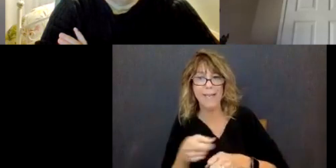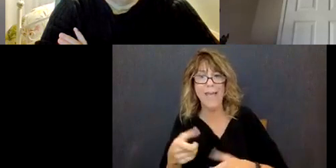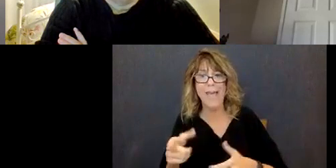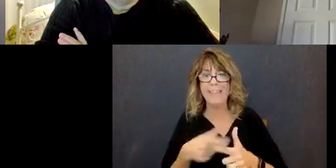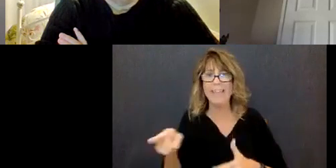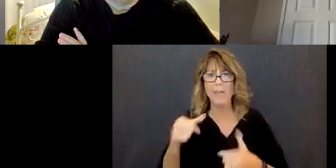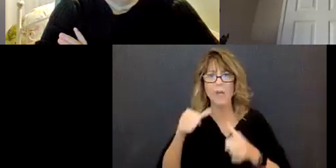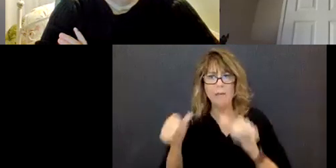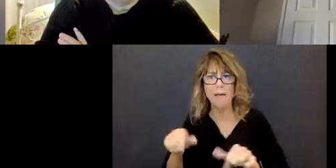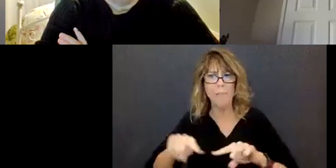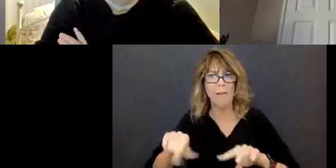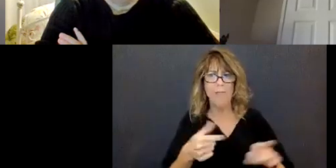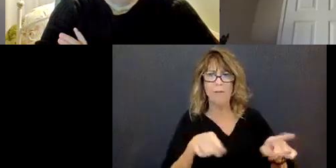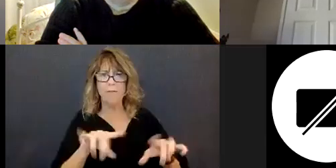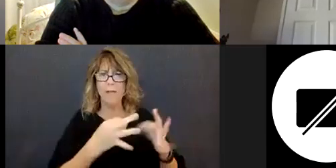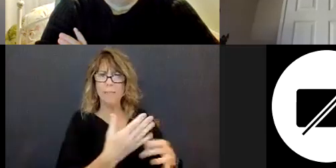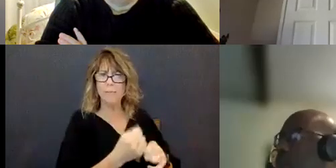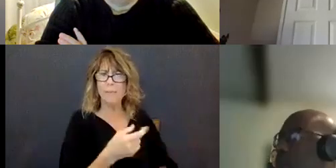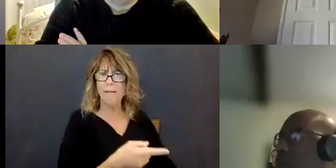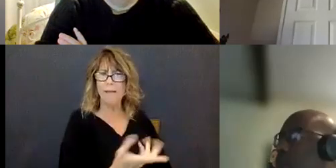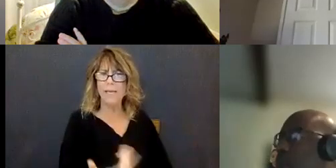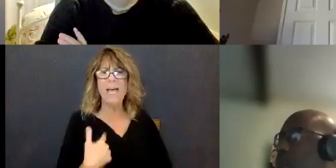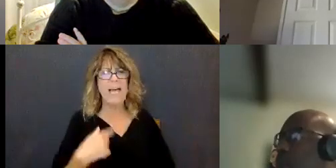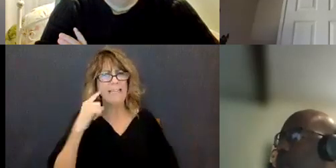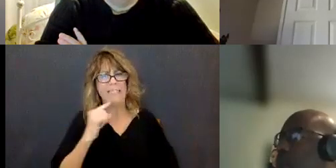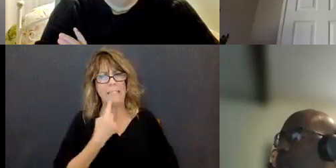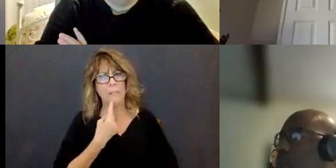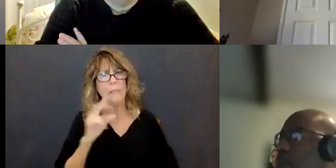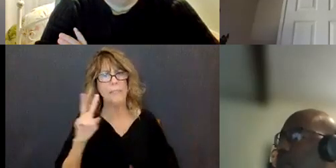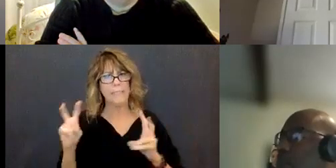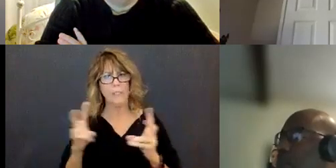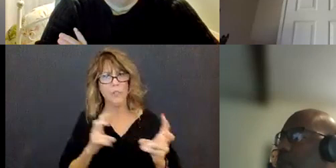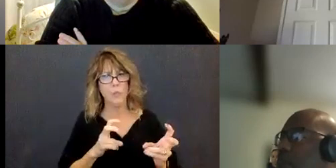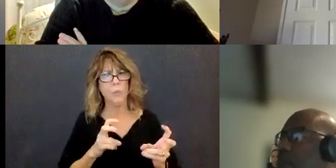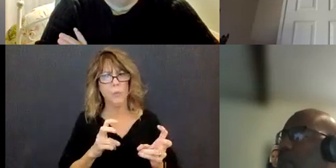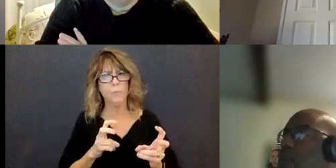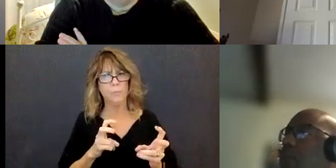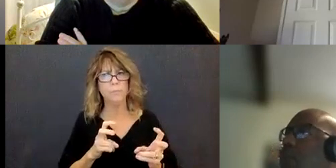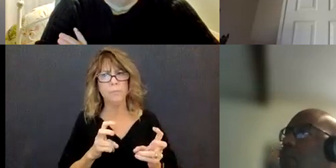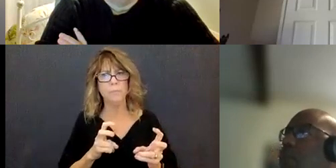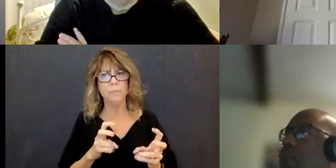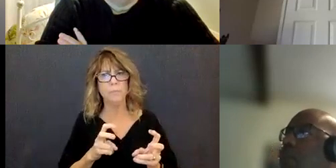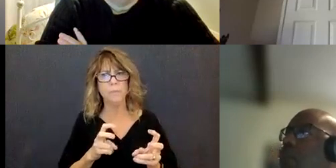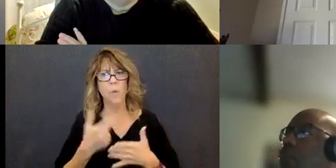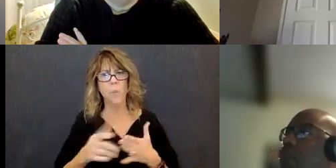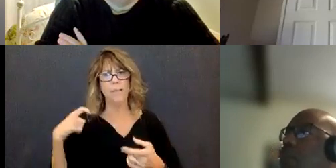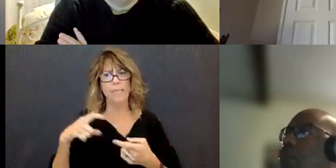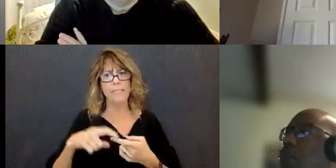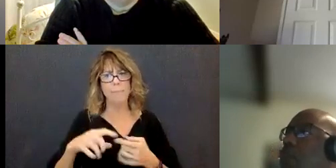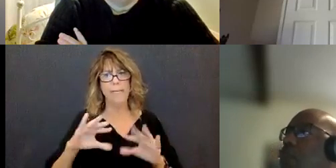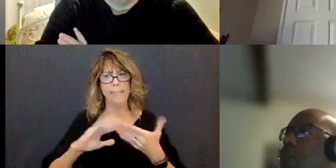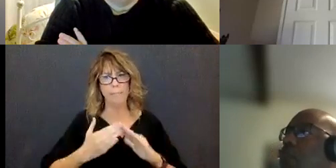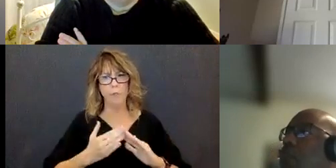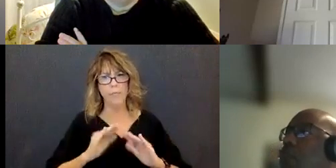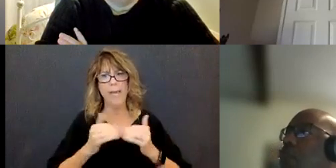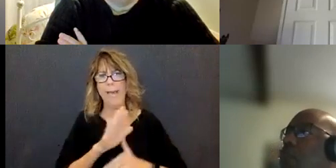denied. So I think that there is a very serious issue in what the Hispanic community,